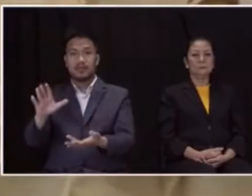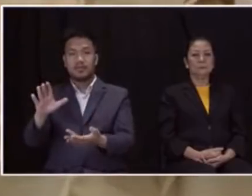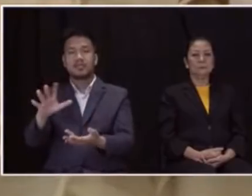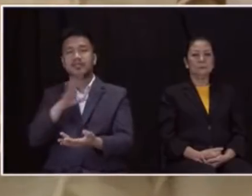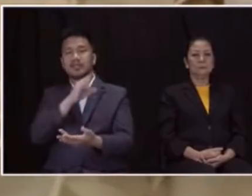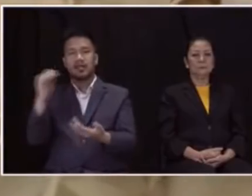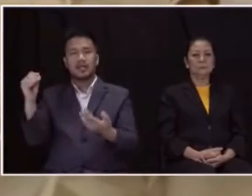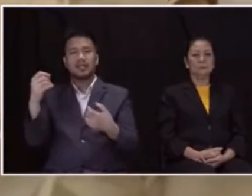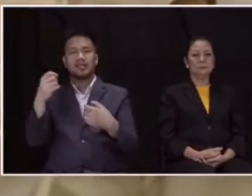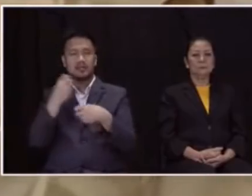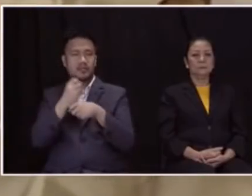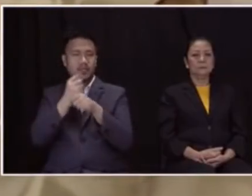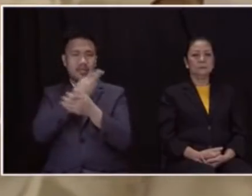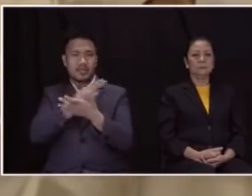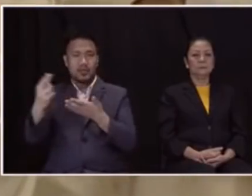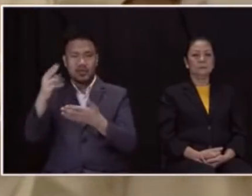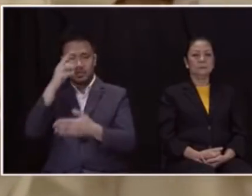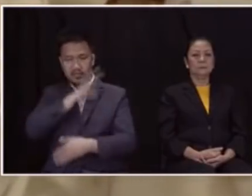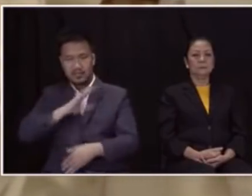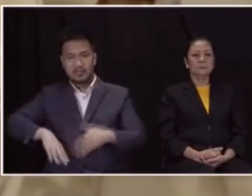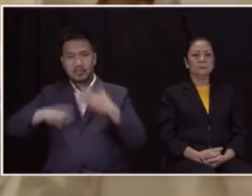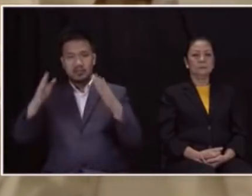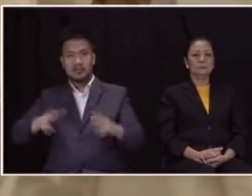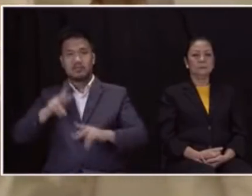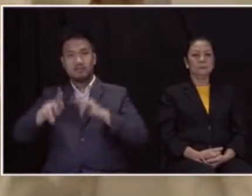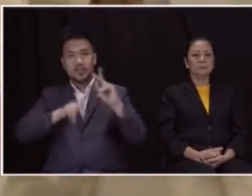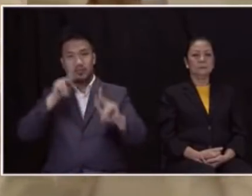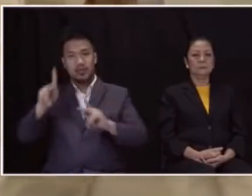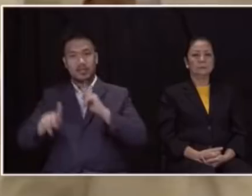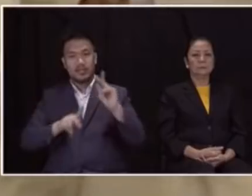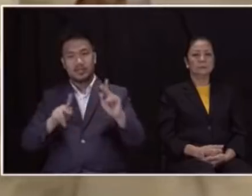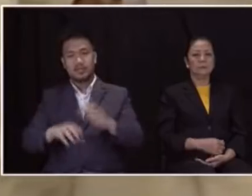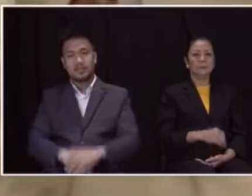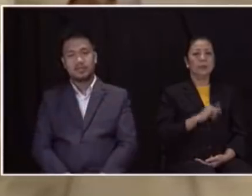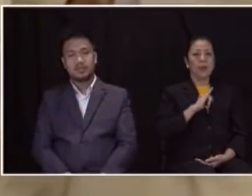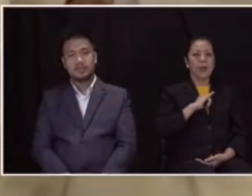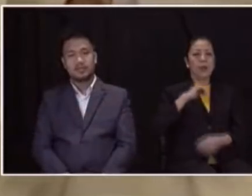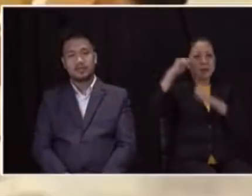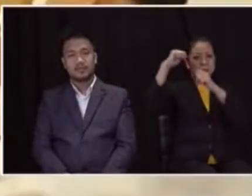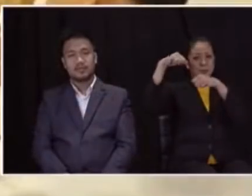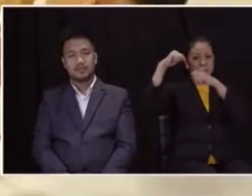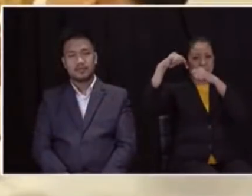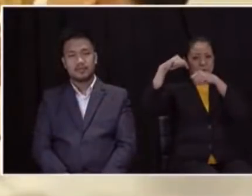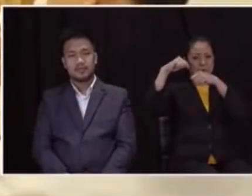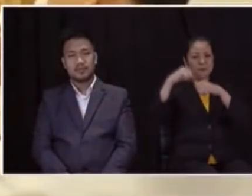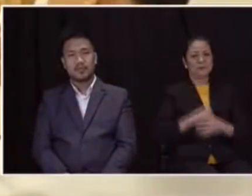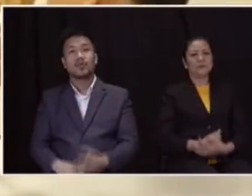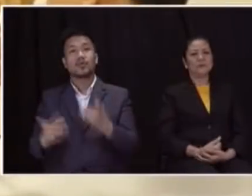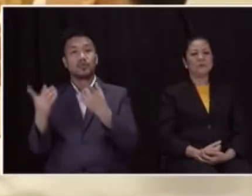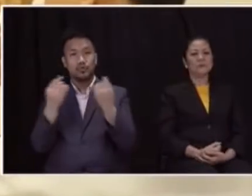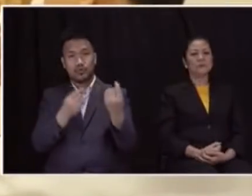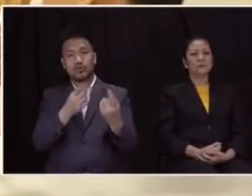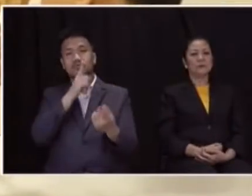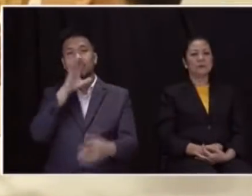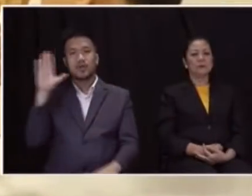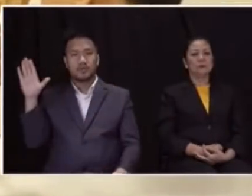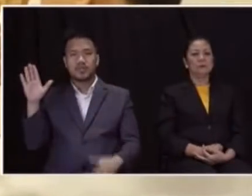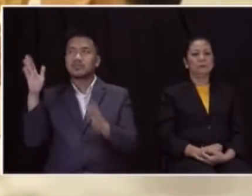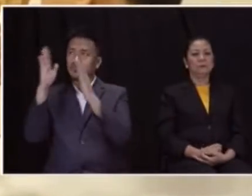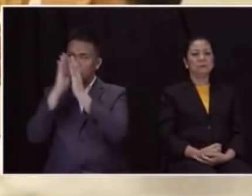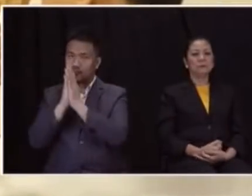and the sanctification of the Christian people? I do. Do you resolve to